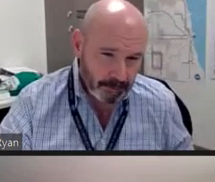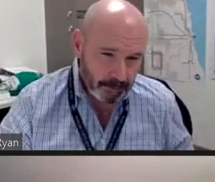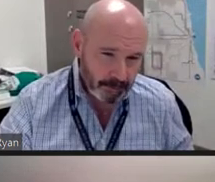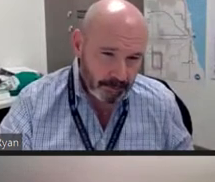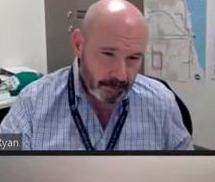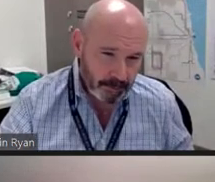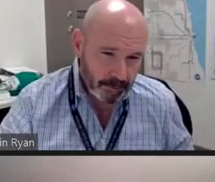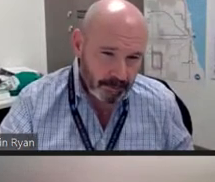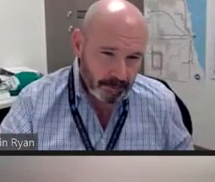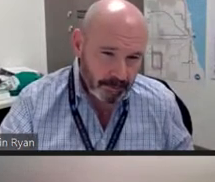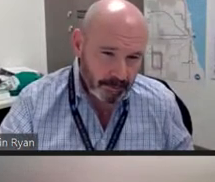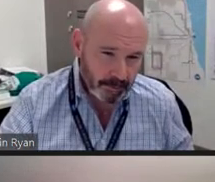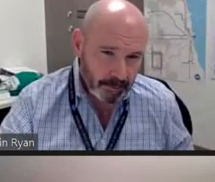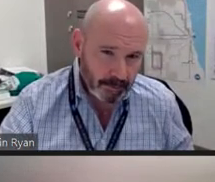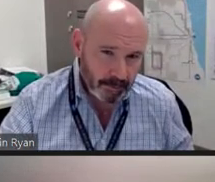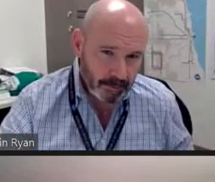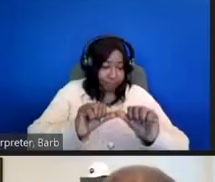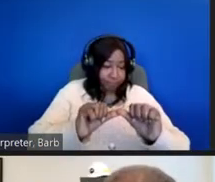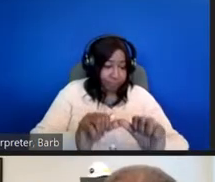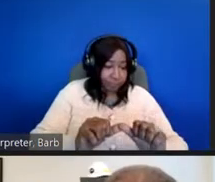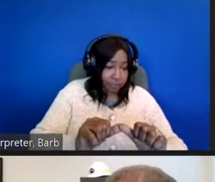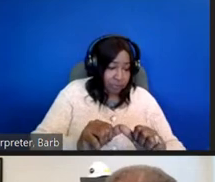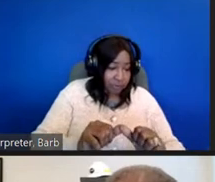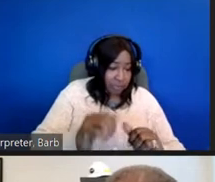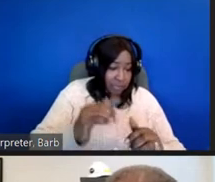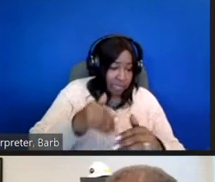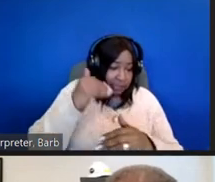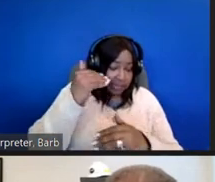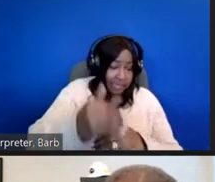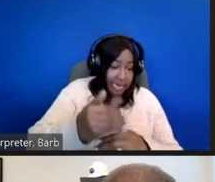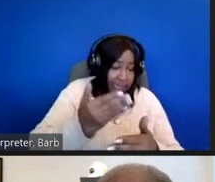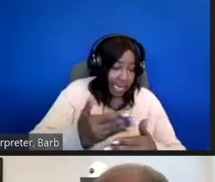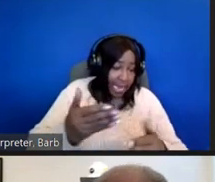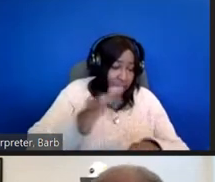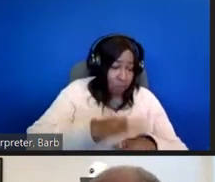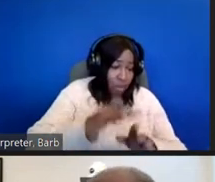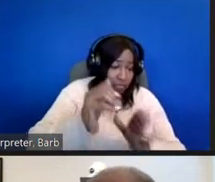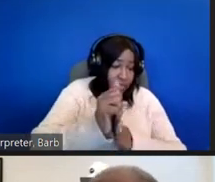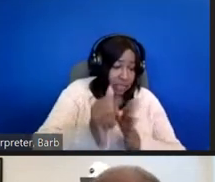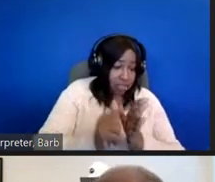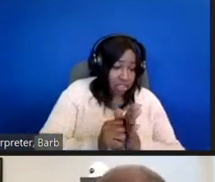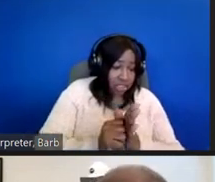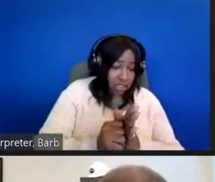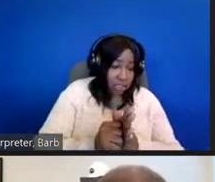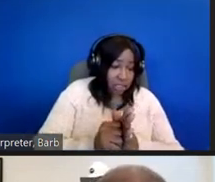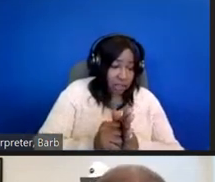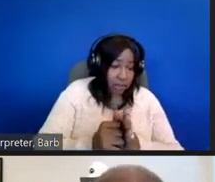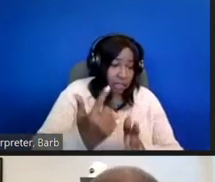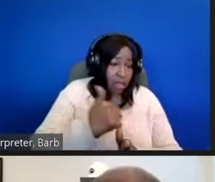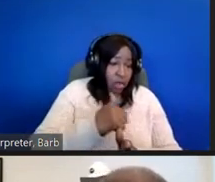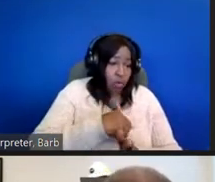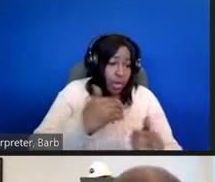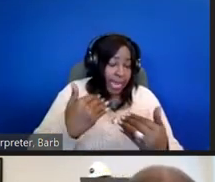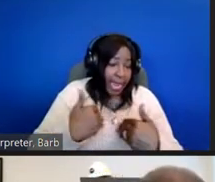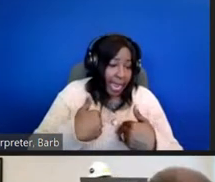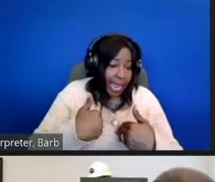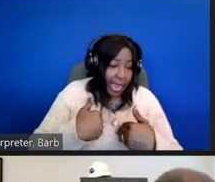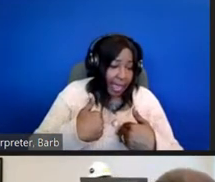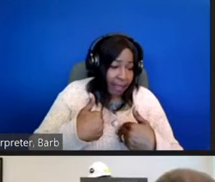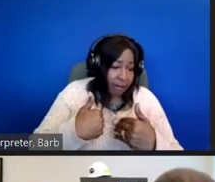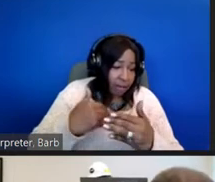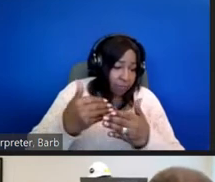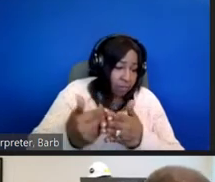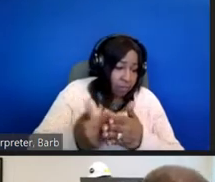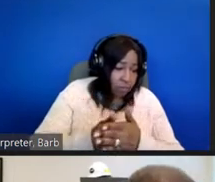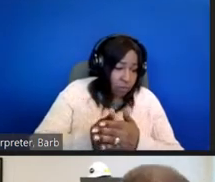to move on to the next item on our agenda. We have the new bus fare